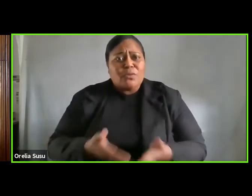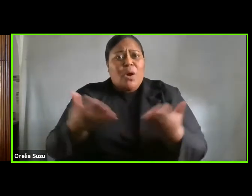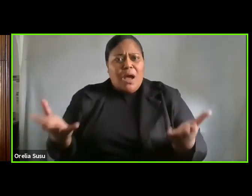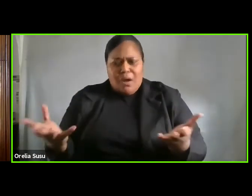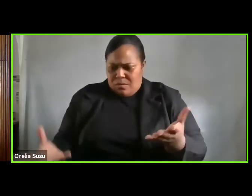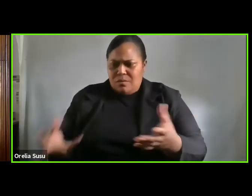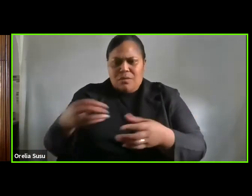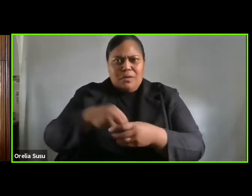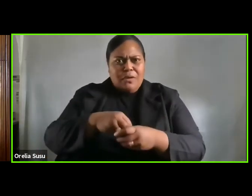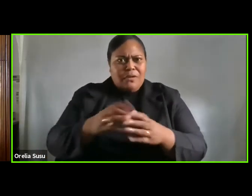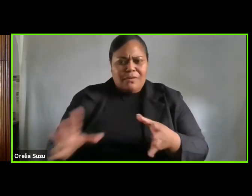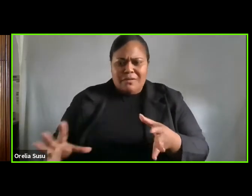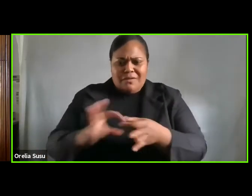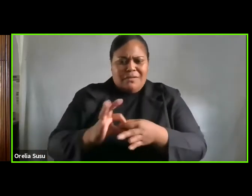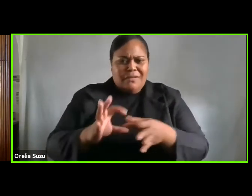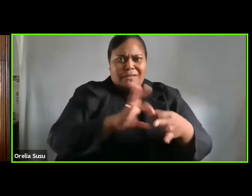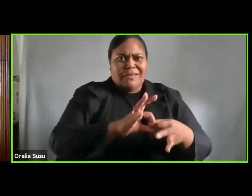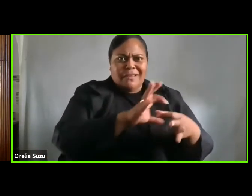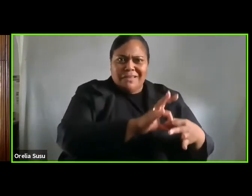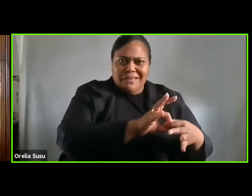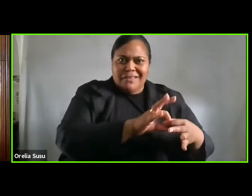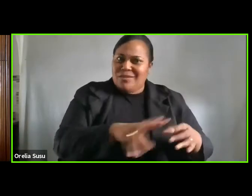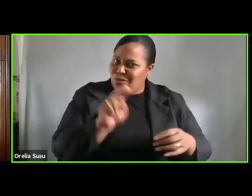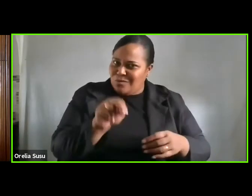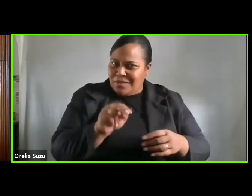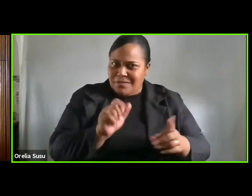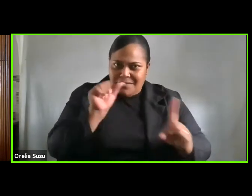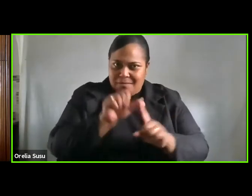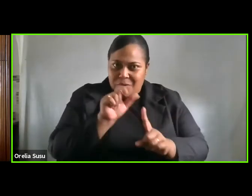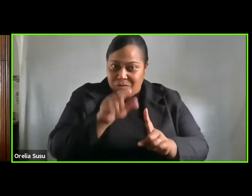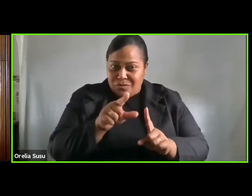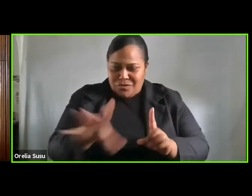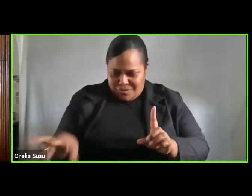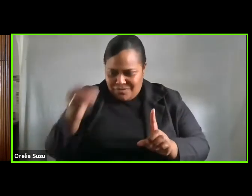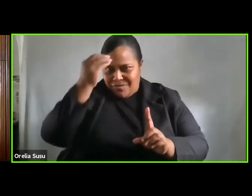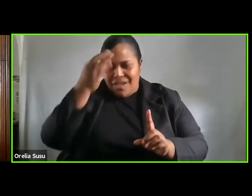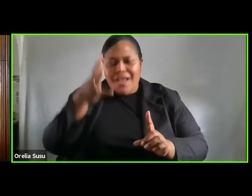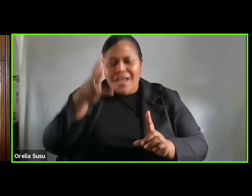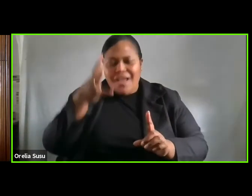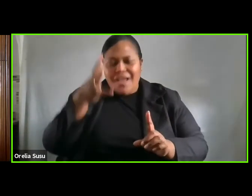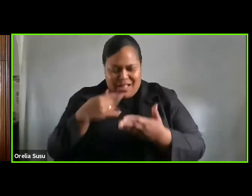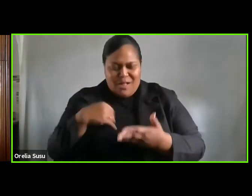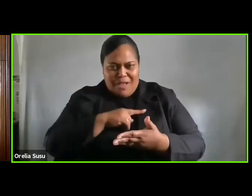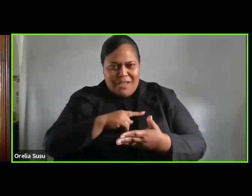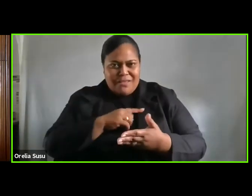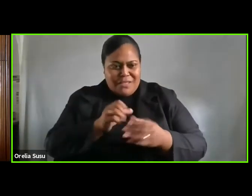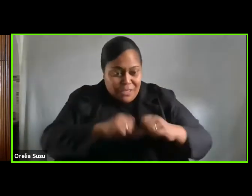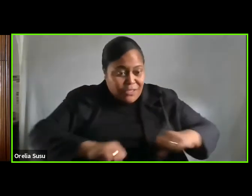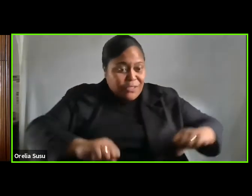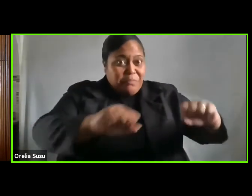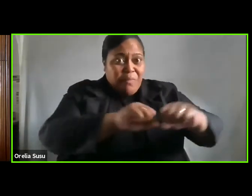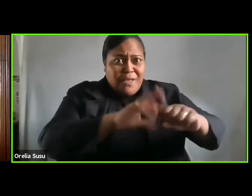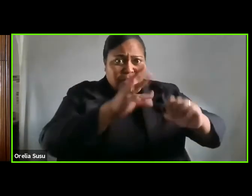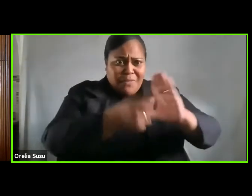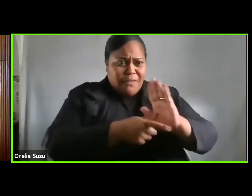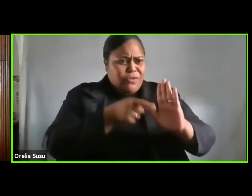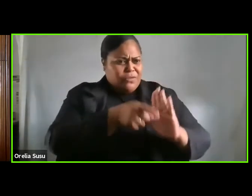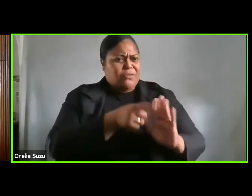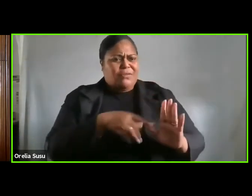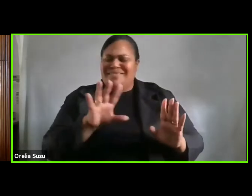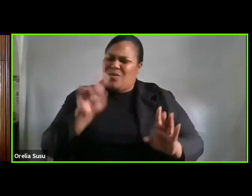that we do is interlinkage approach really kind of help you get into spaces where you normally are being told that you